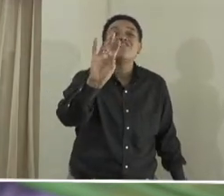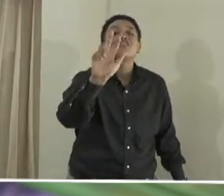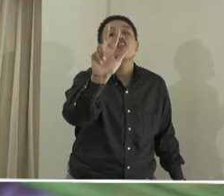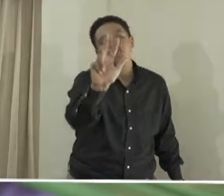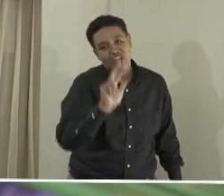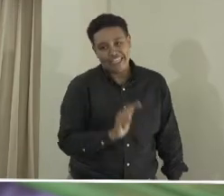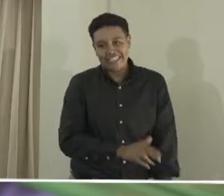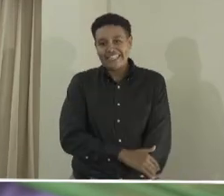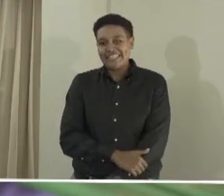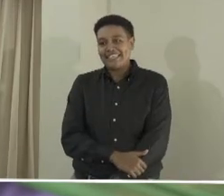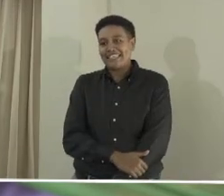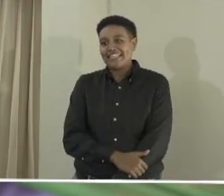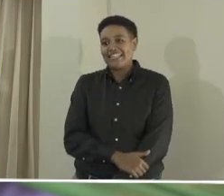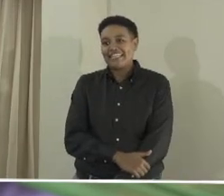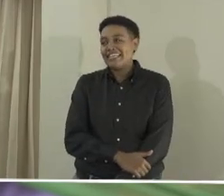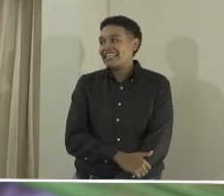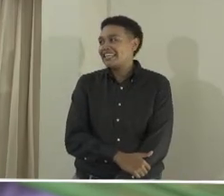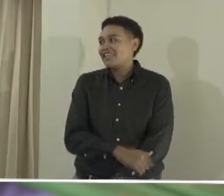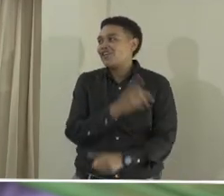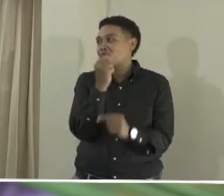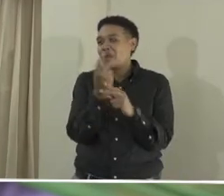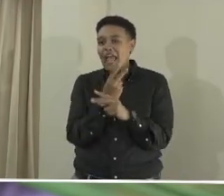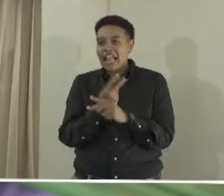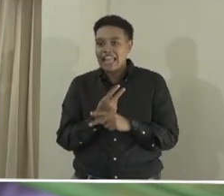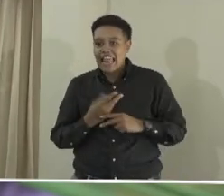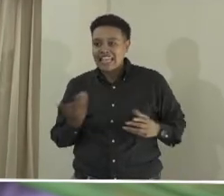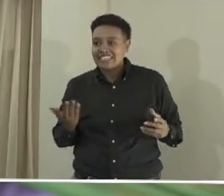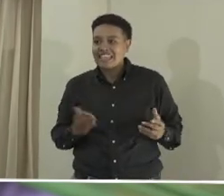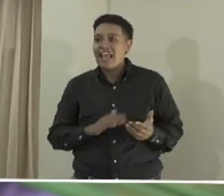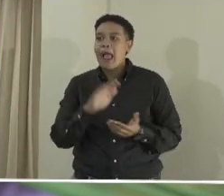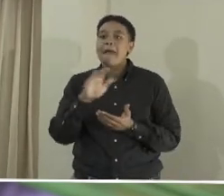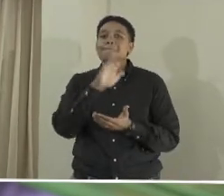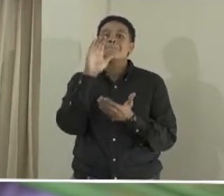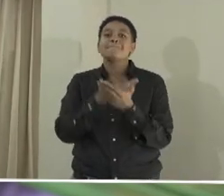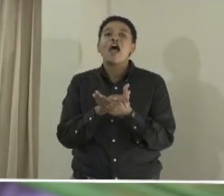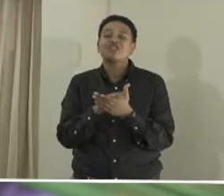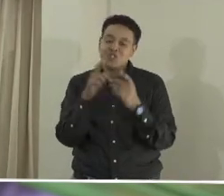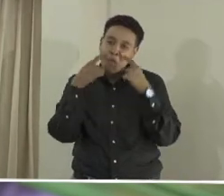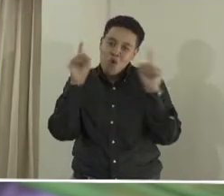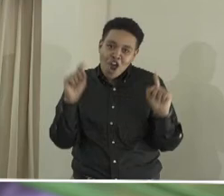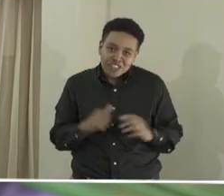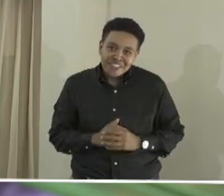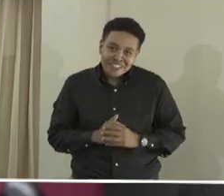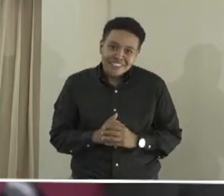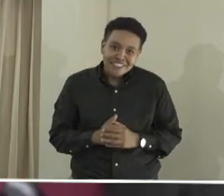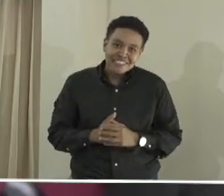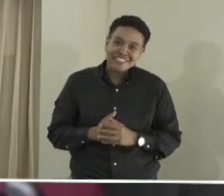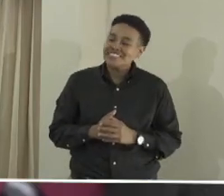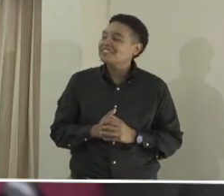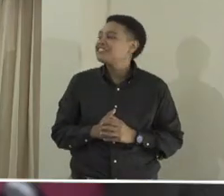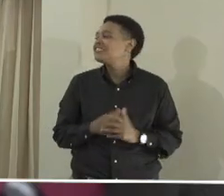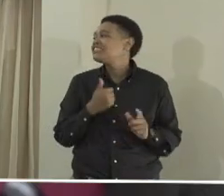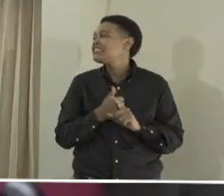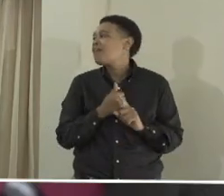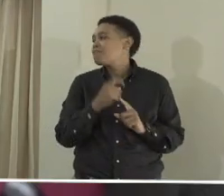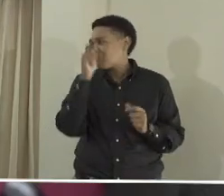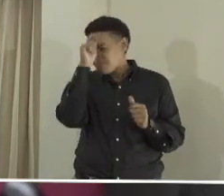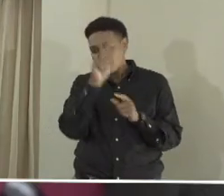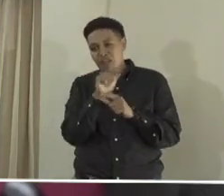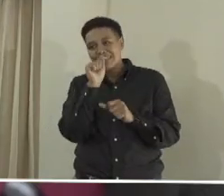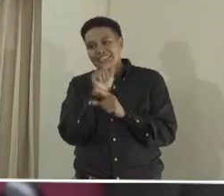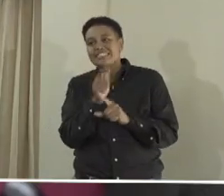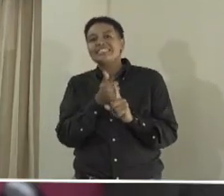1973. Do the calculations. Marriage works. And so, my brothers and